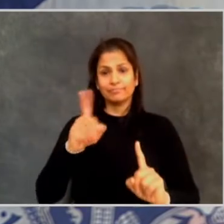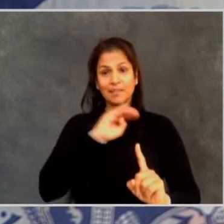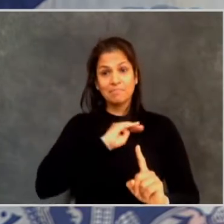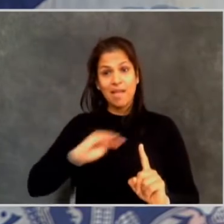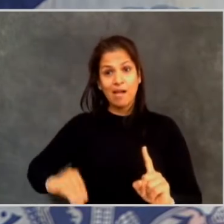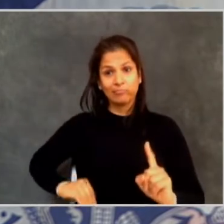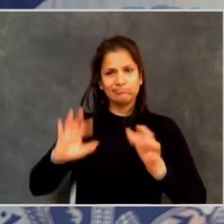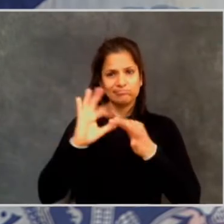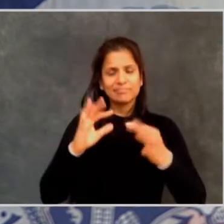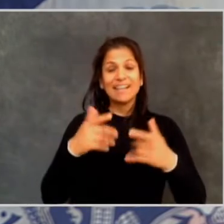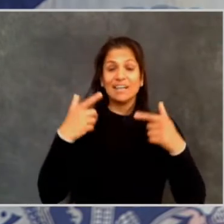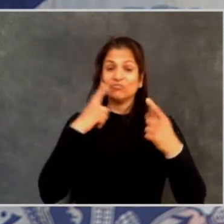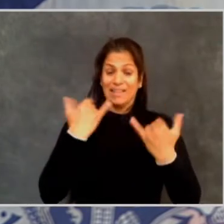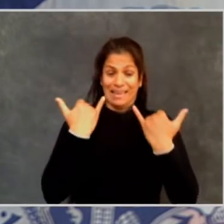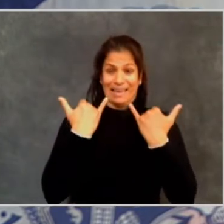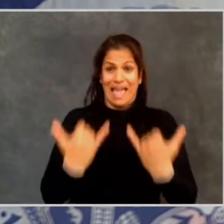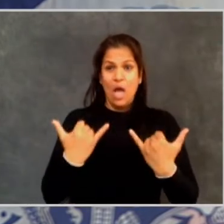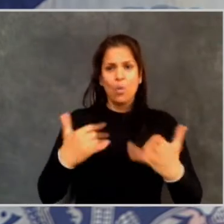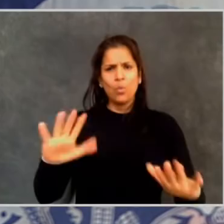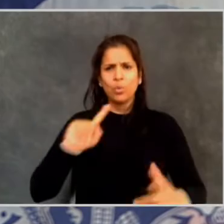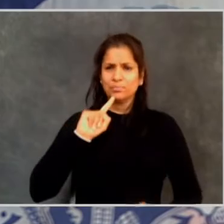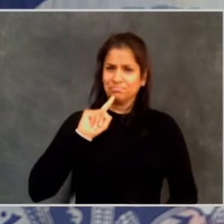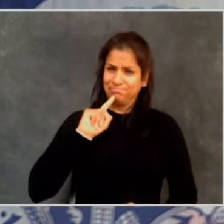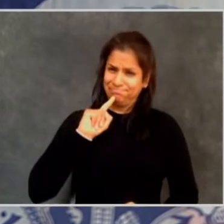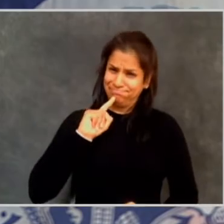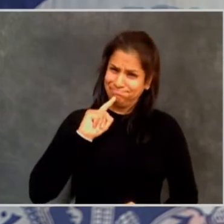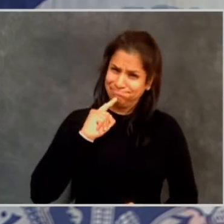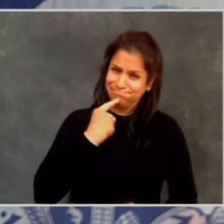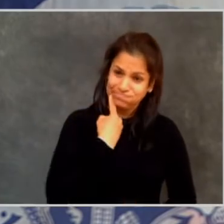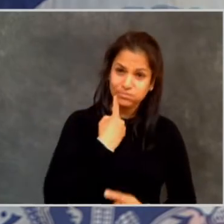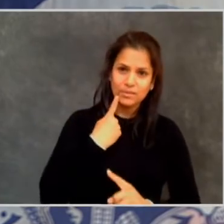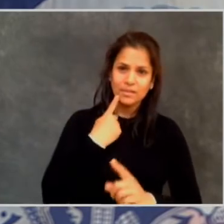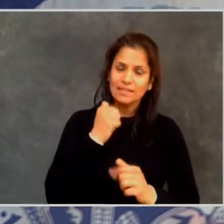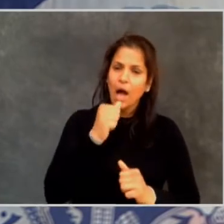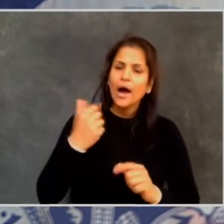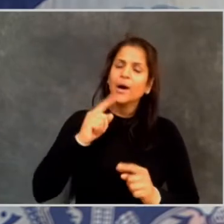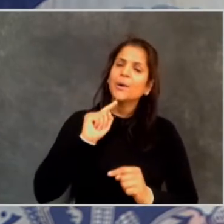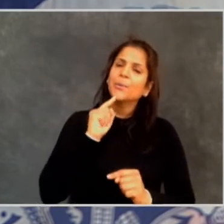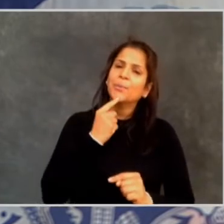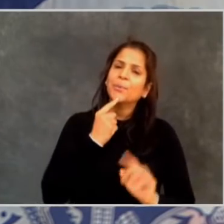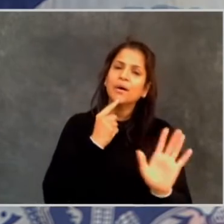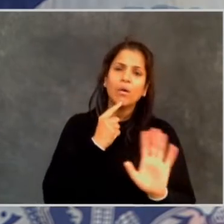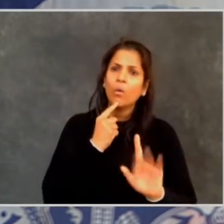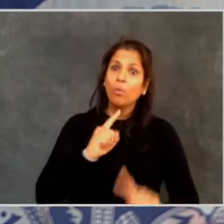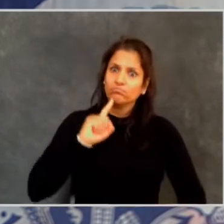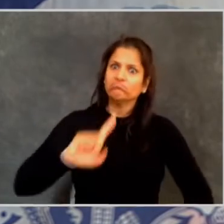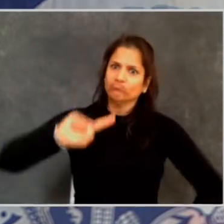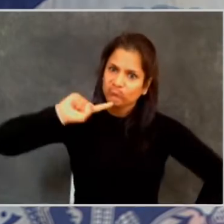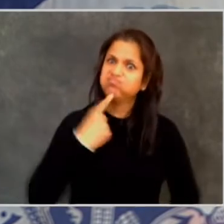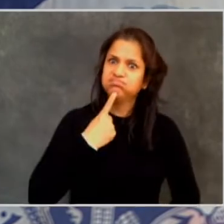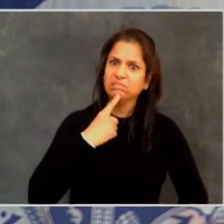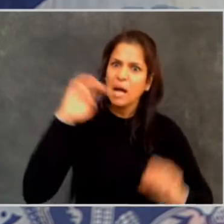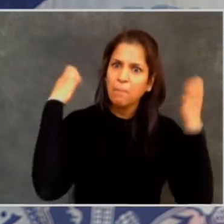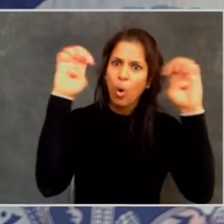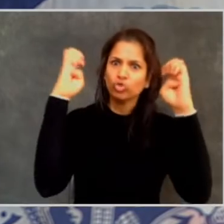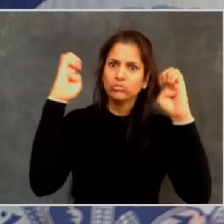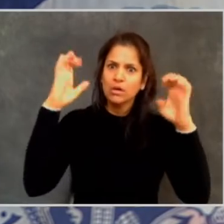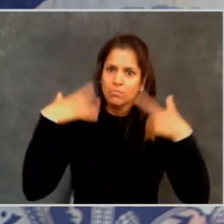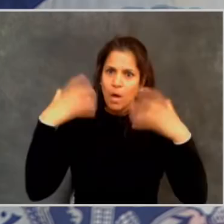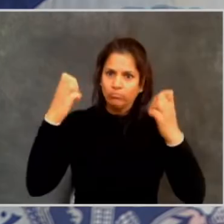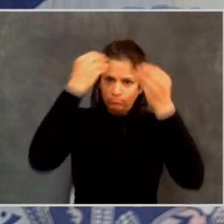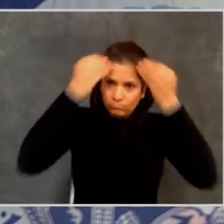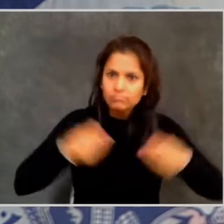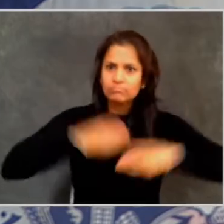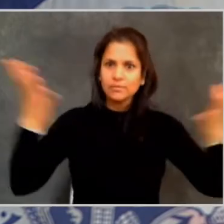is the health department was very concerned that there be something verifiable, that